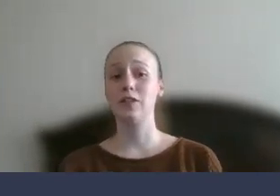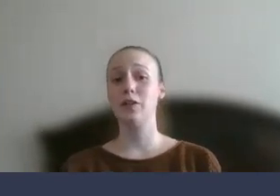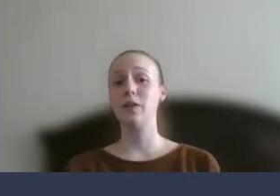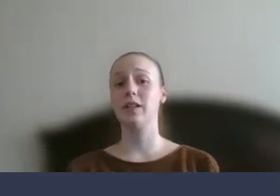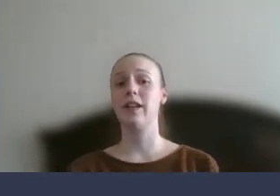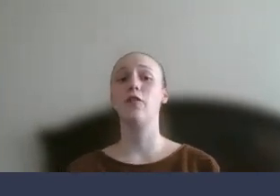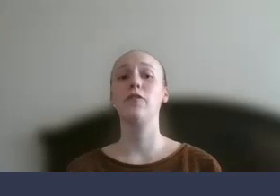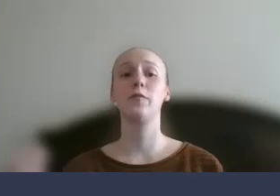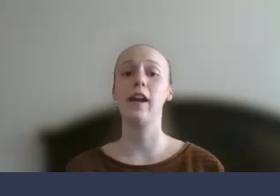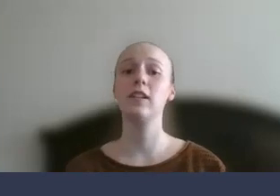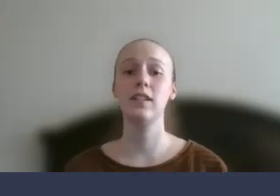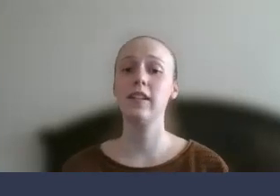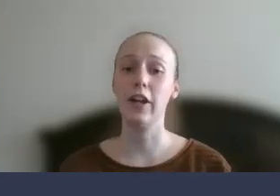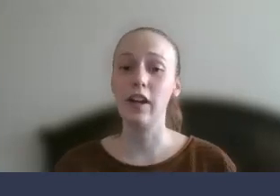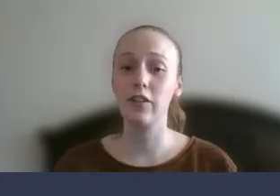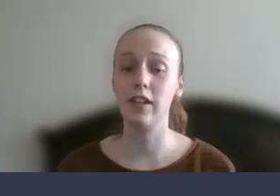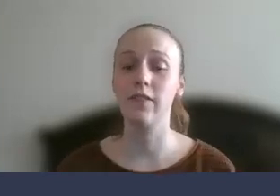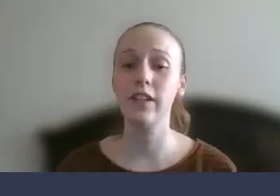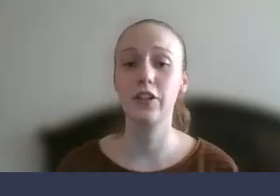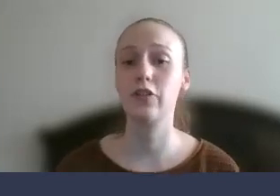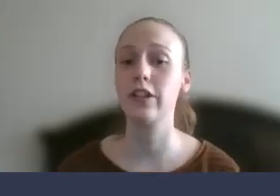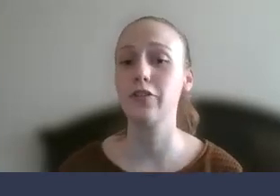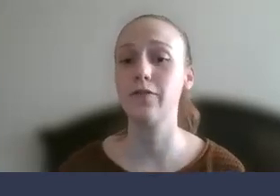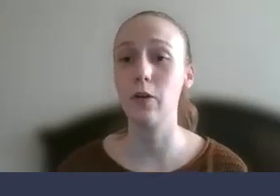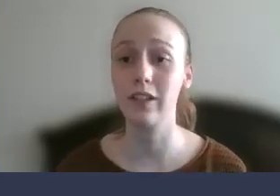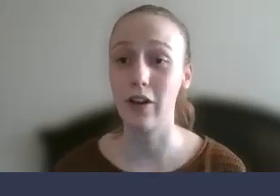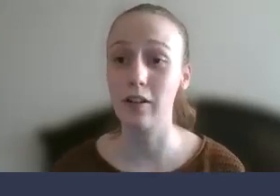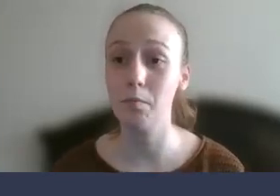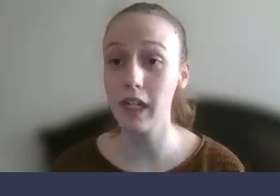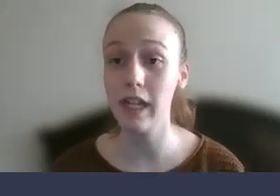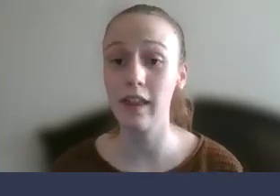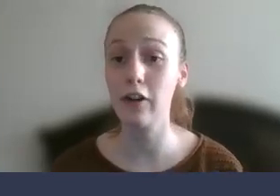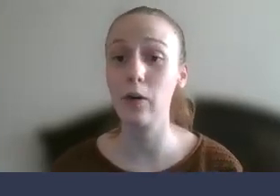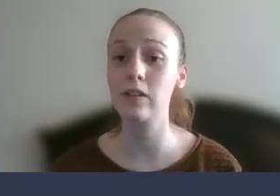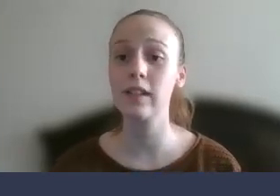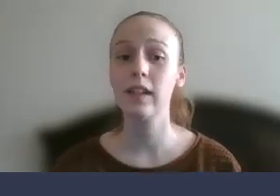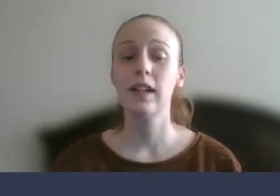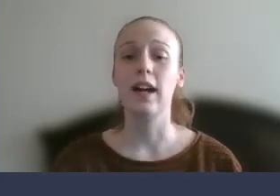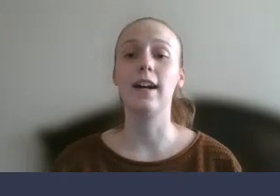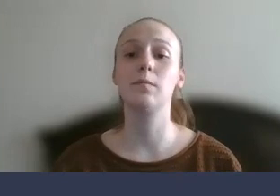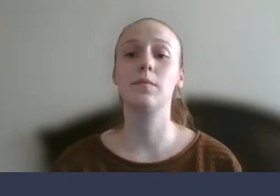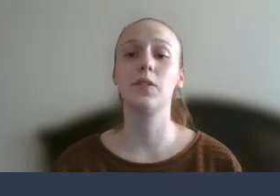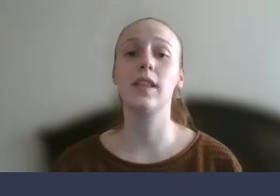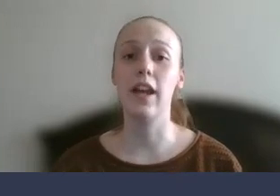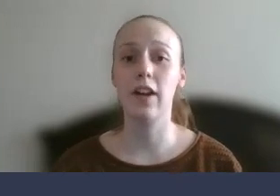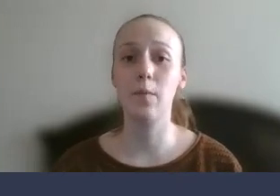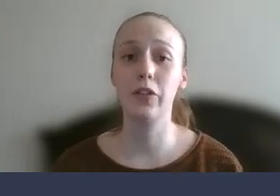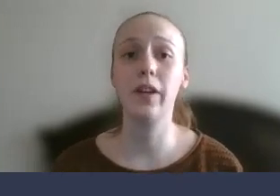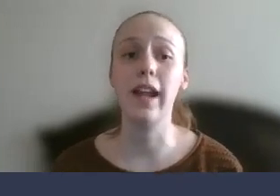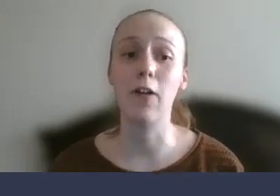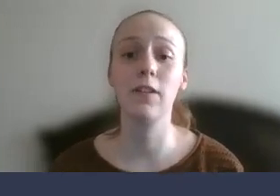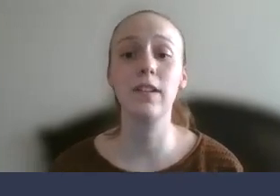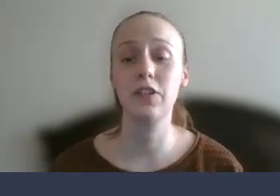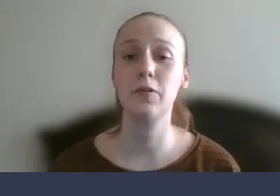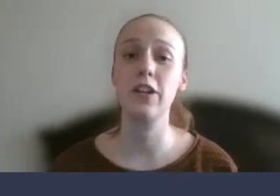Daycares also allow for parents and caregivers of these children to focus on meeting their goals, so that they are able